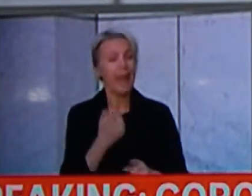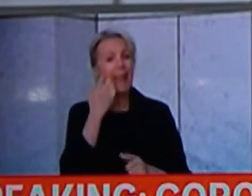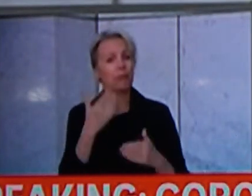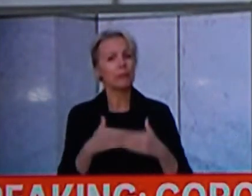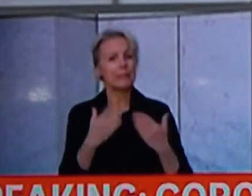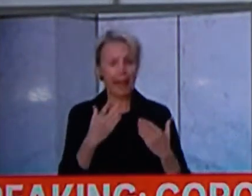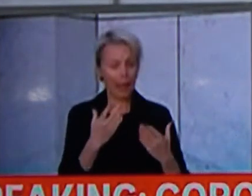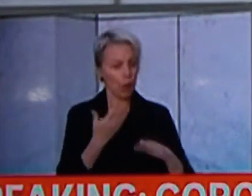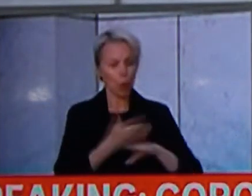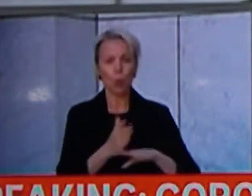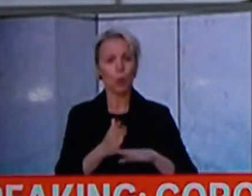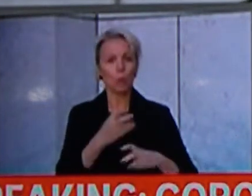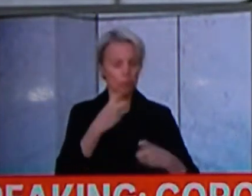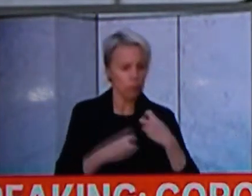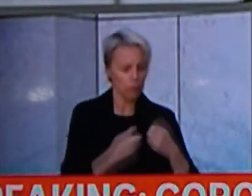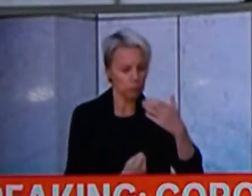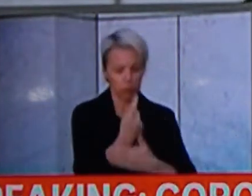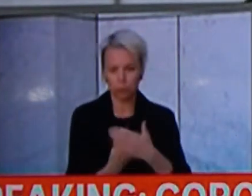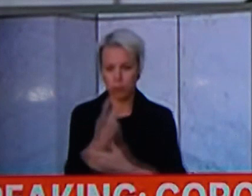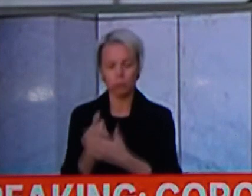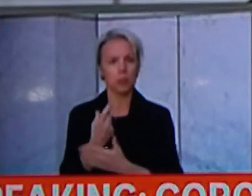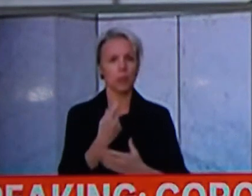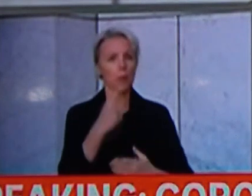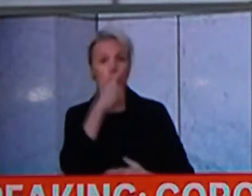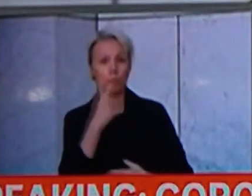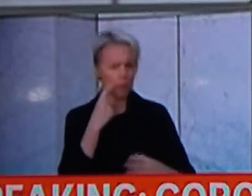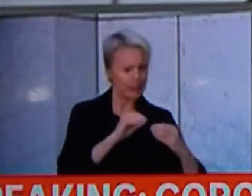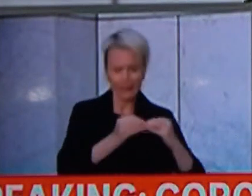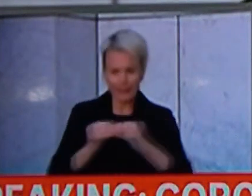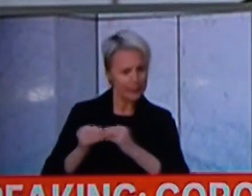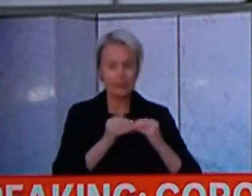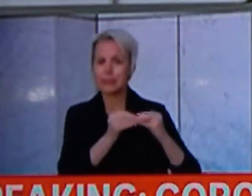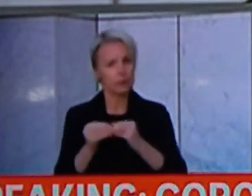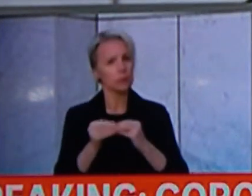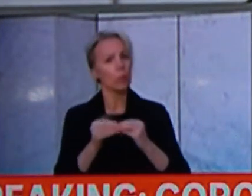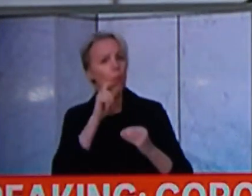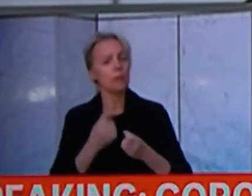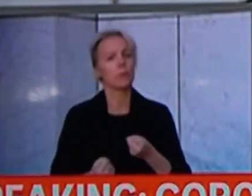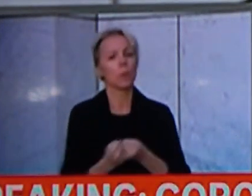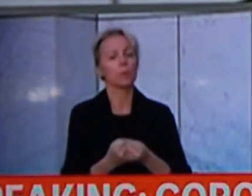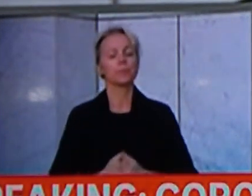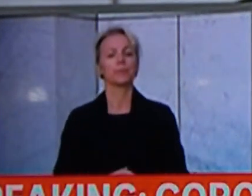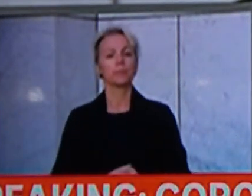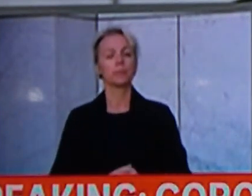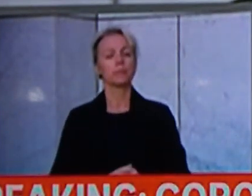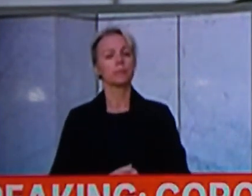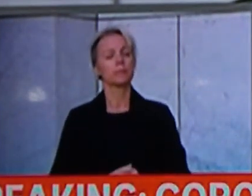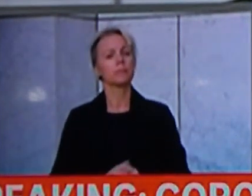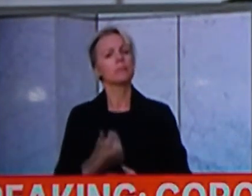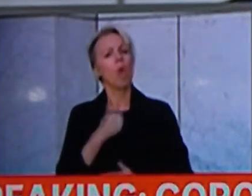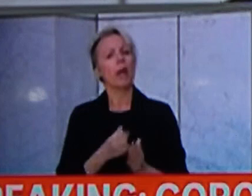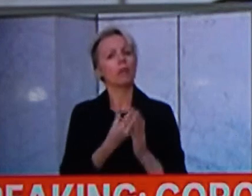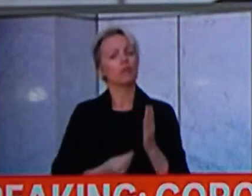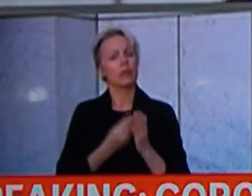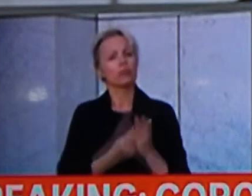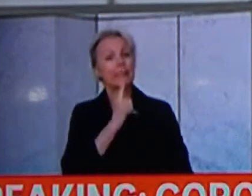problems, unforeseen problems. And what I would say, particularly in terms of the last measures that Josh was going through, if